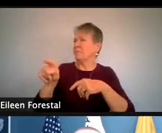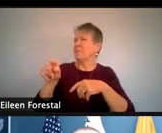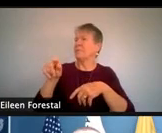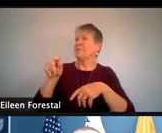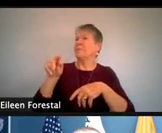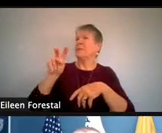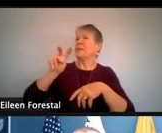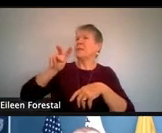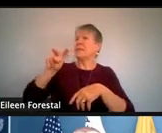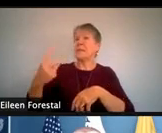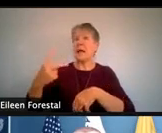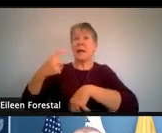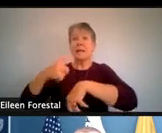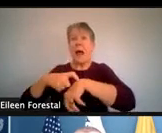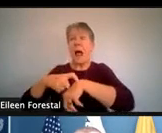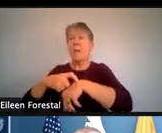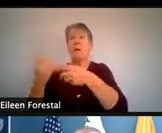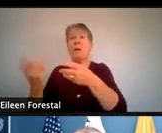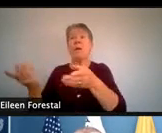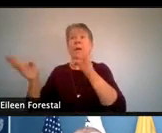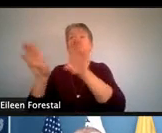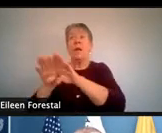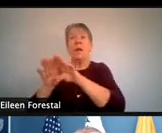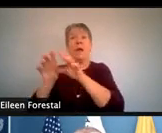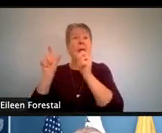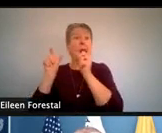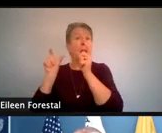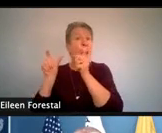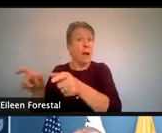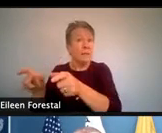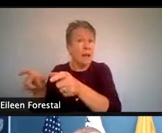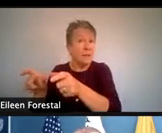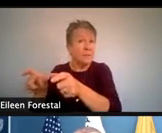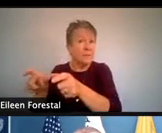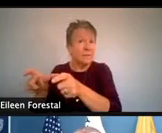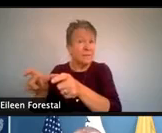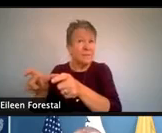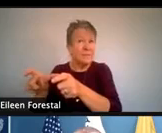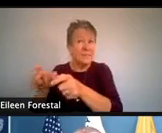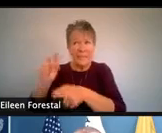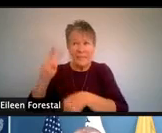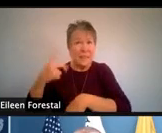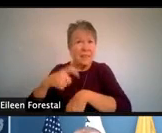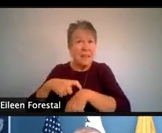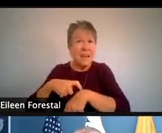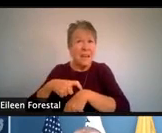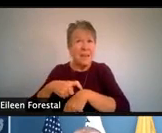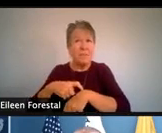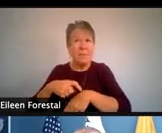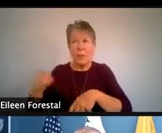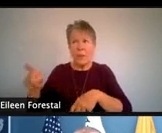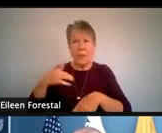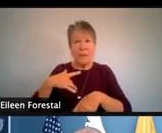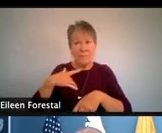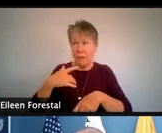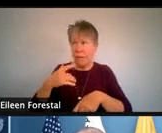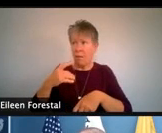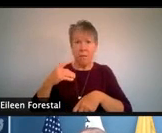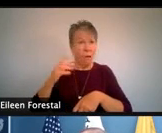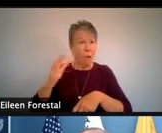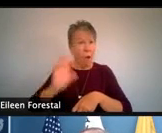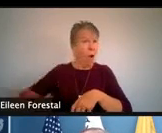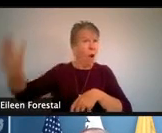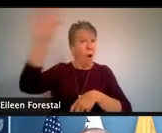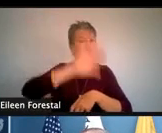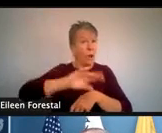that the entire state is heading in that direction at all? Or how many cases would it take to have the entire state take a step back